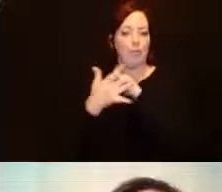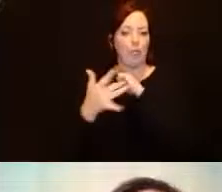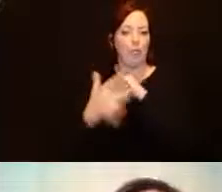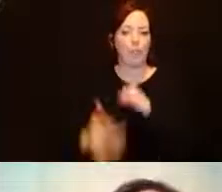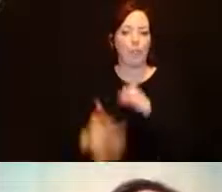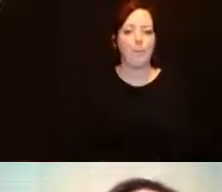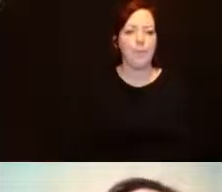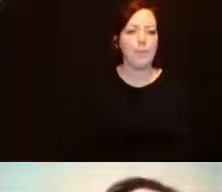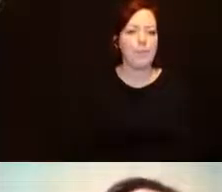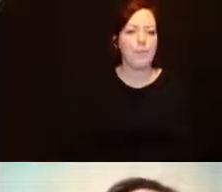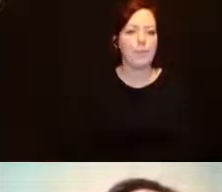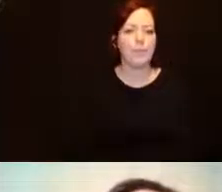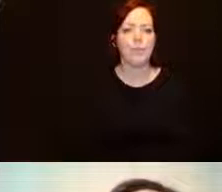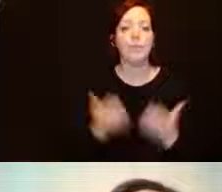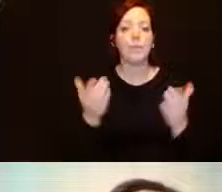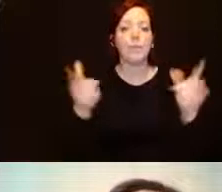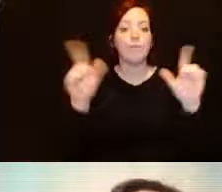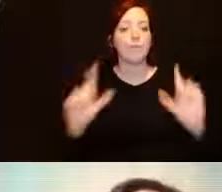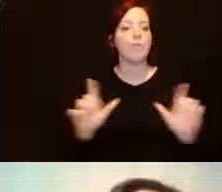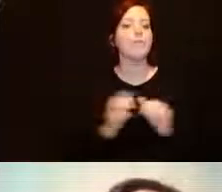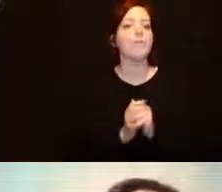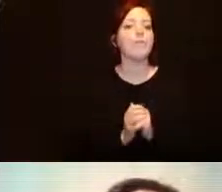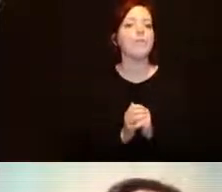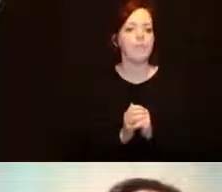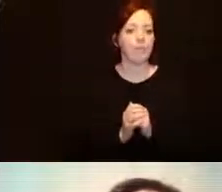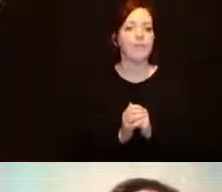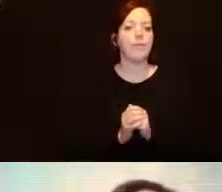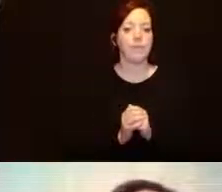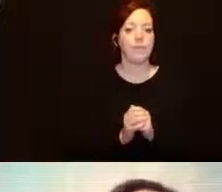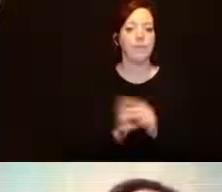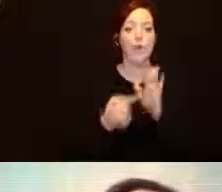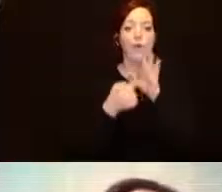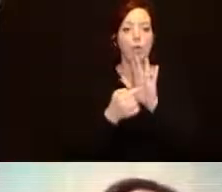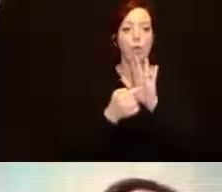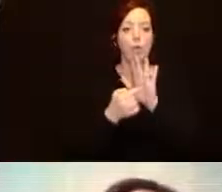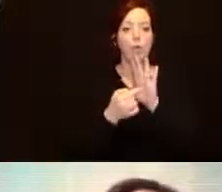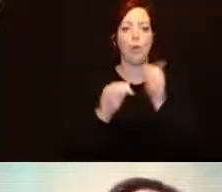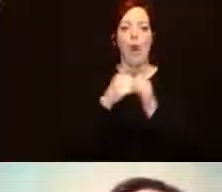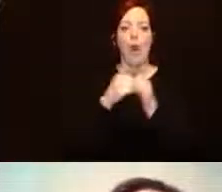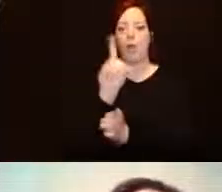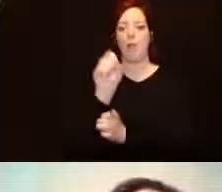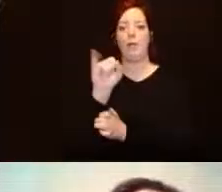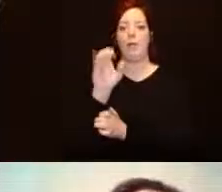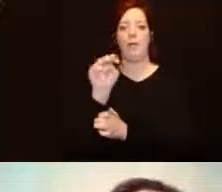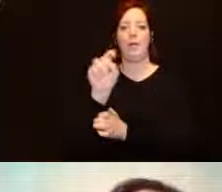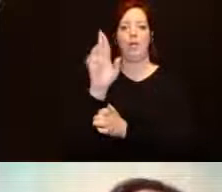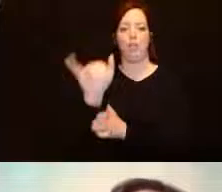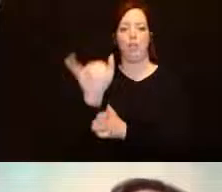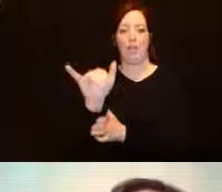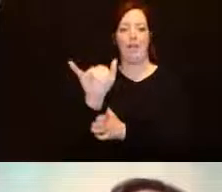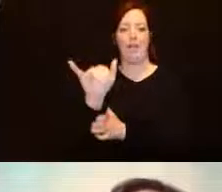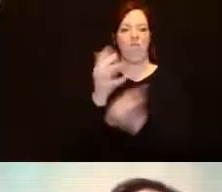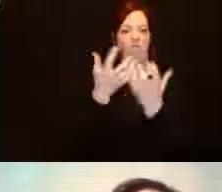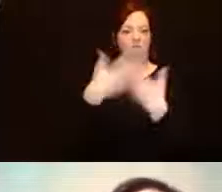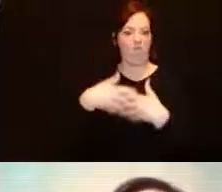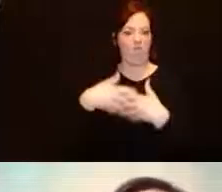The next one. To show you how the dosimetry works about, this is for an adult. We have two modes of